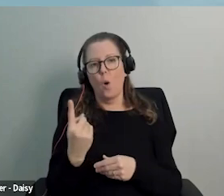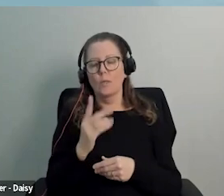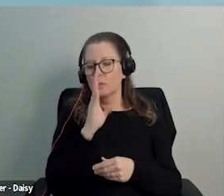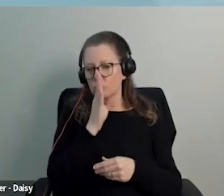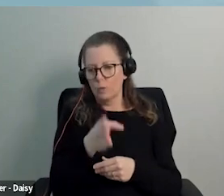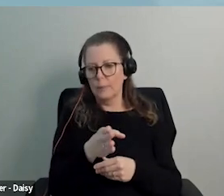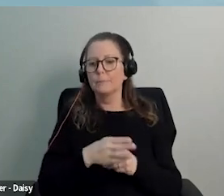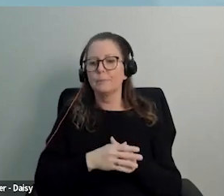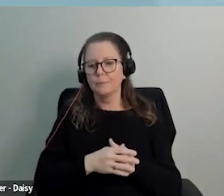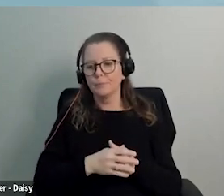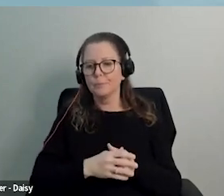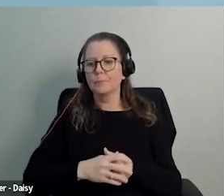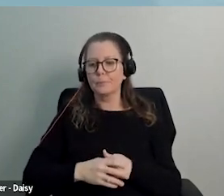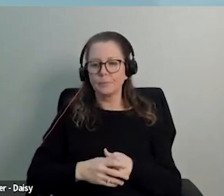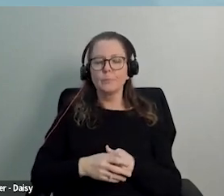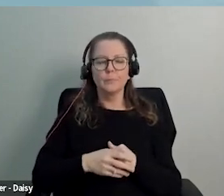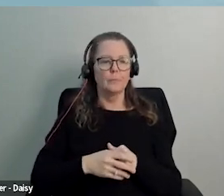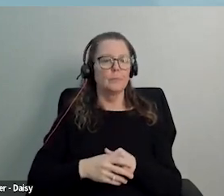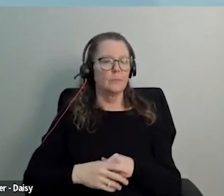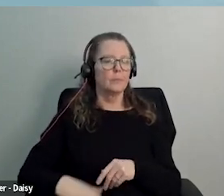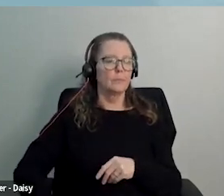upfront about it.